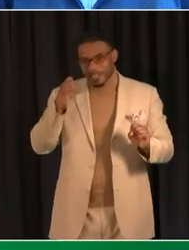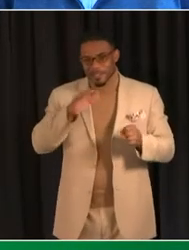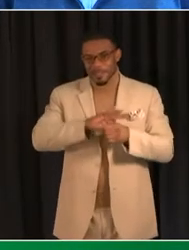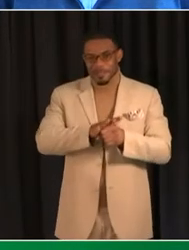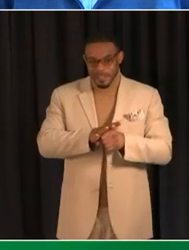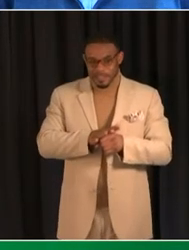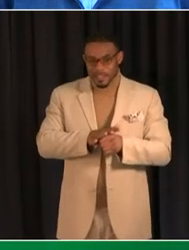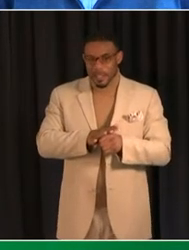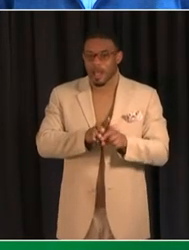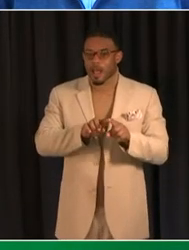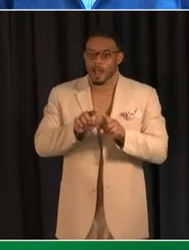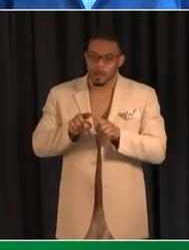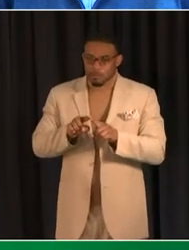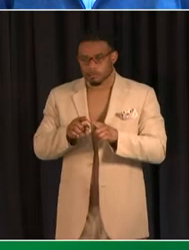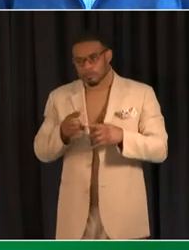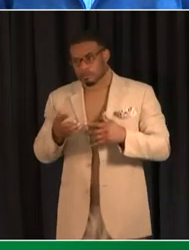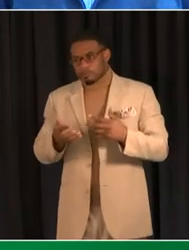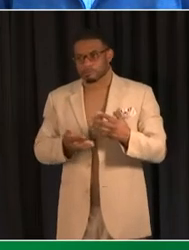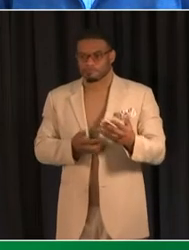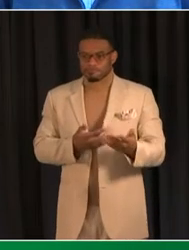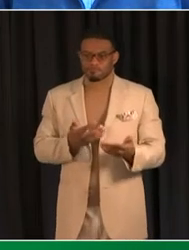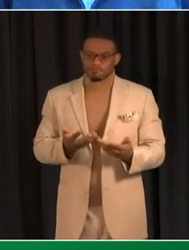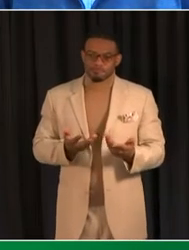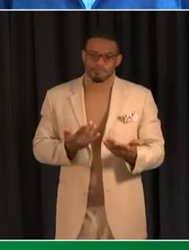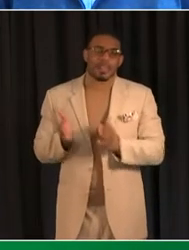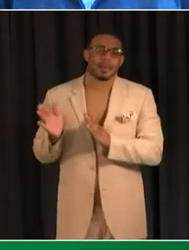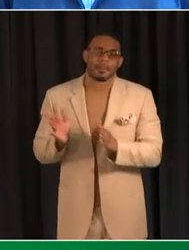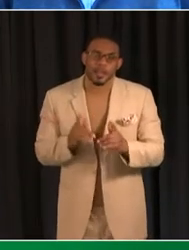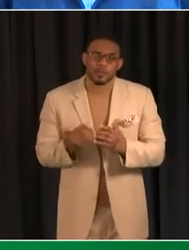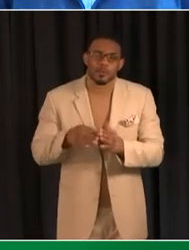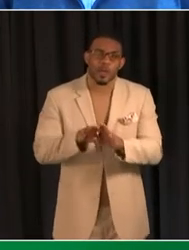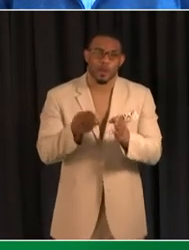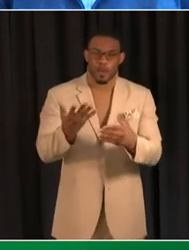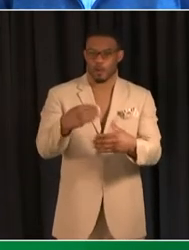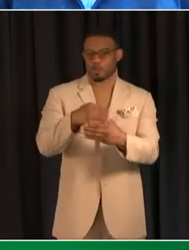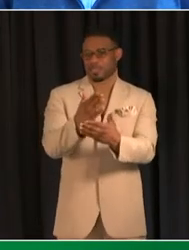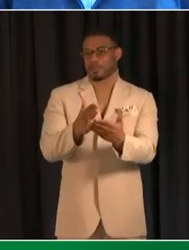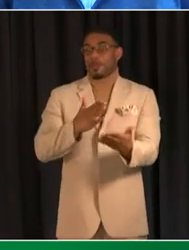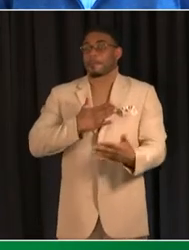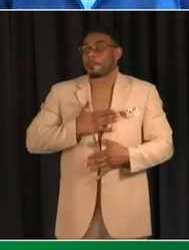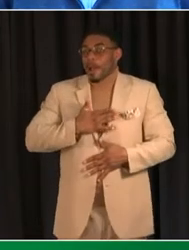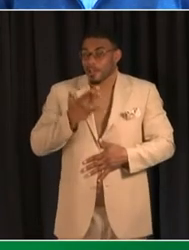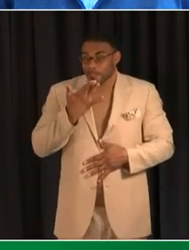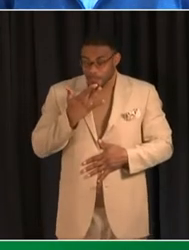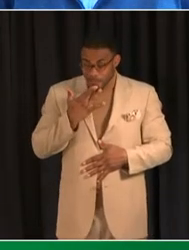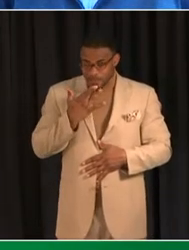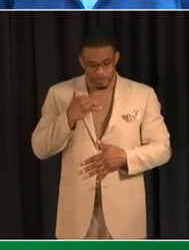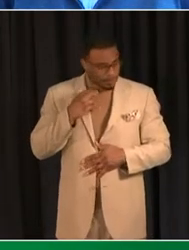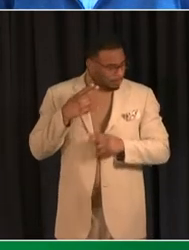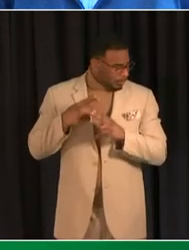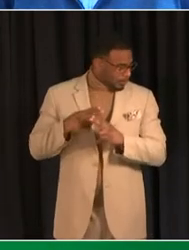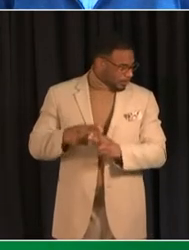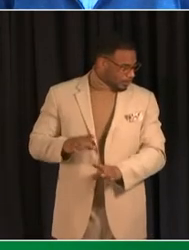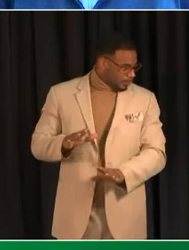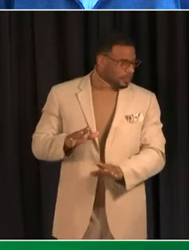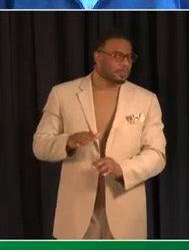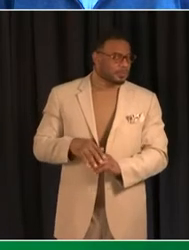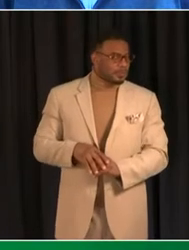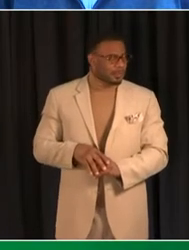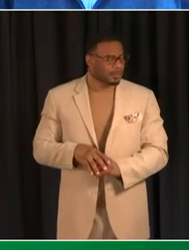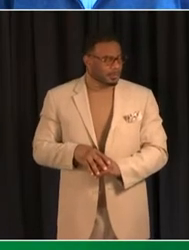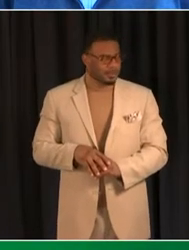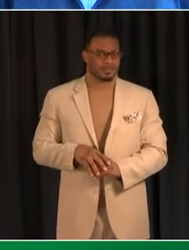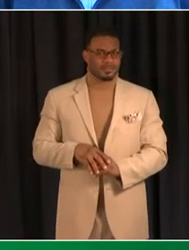because of the pandemic are also planning to reopen, including some of my favorites. I'm not going to call them by name,